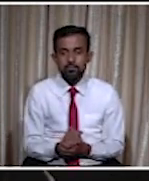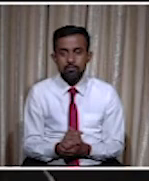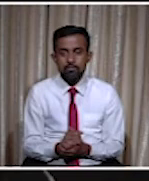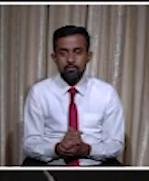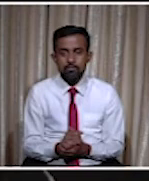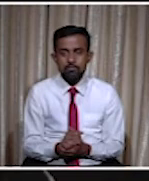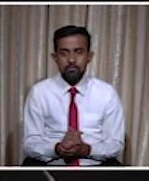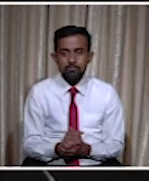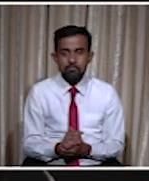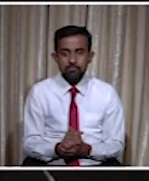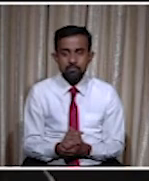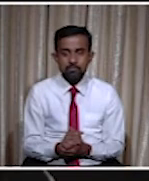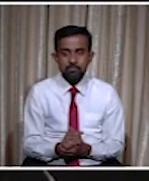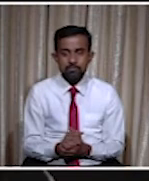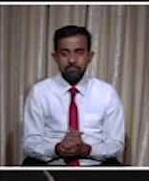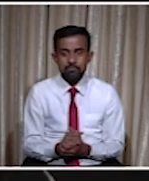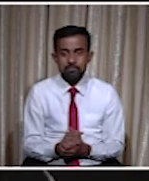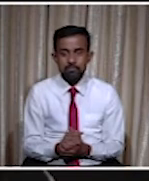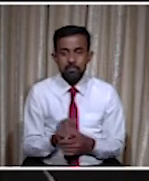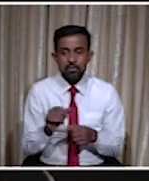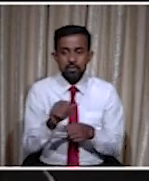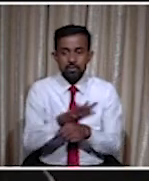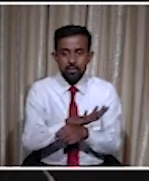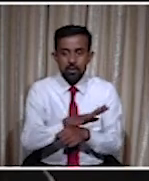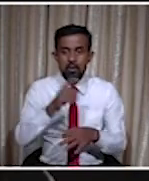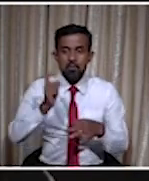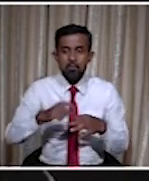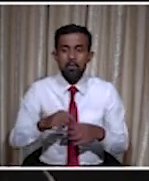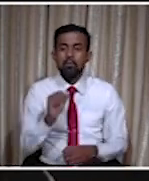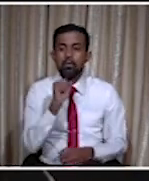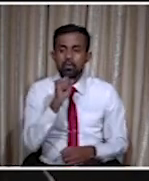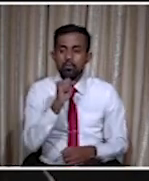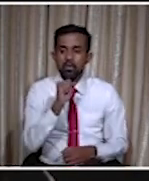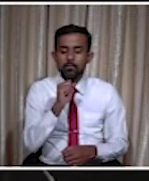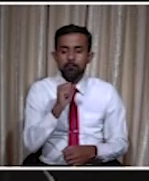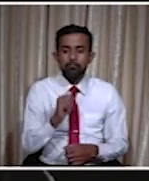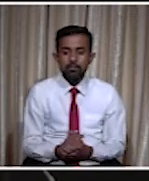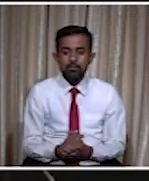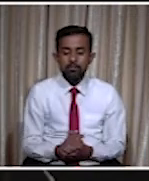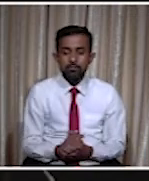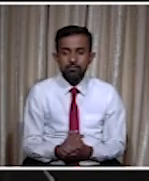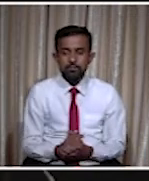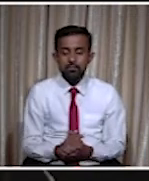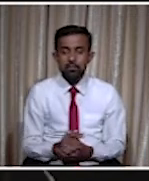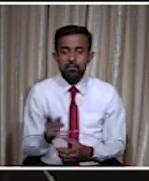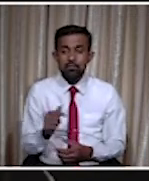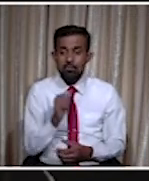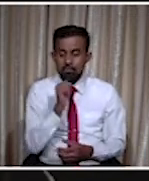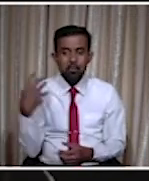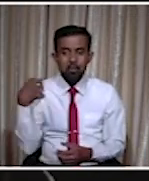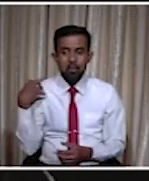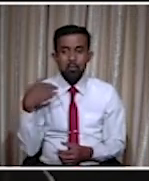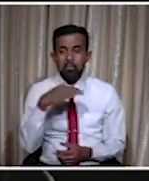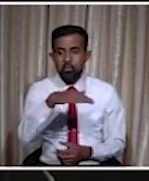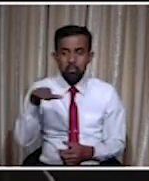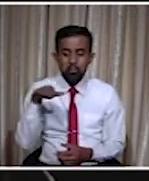of COVID-19 was used to demonize the Muslims. Demonize the Muslims. What happened to them?